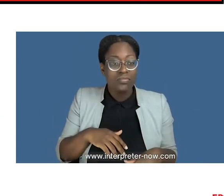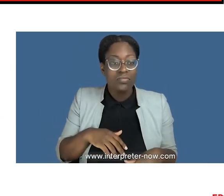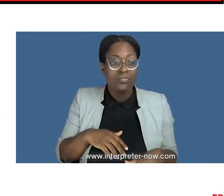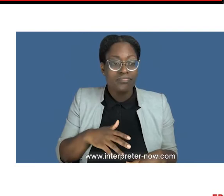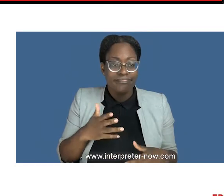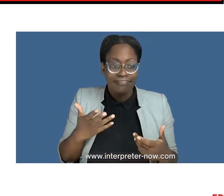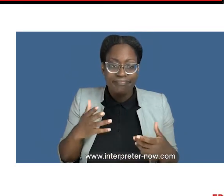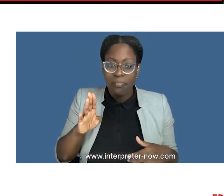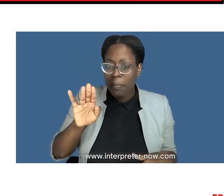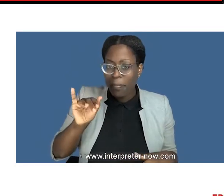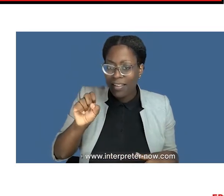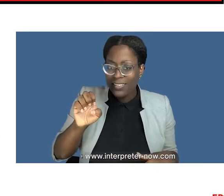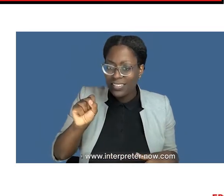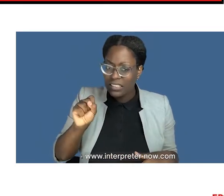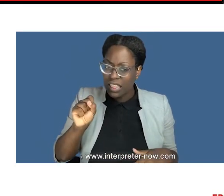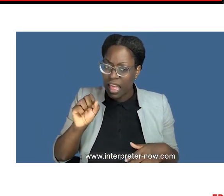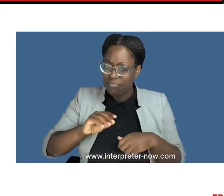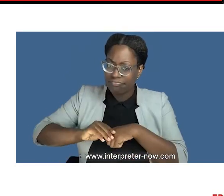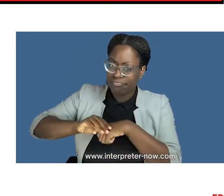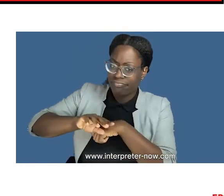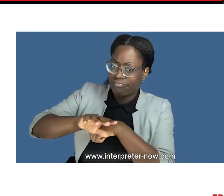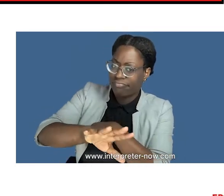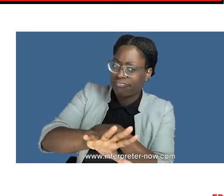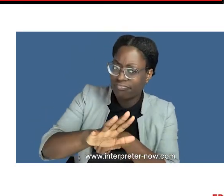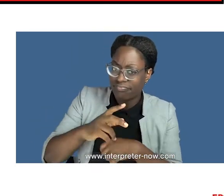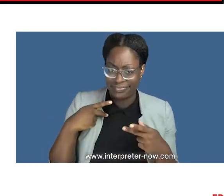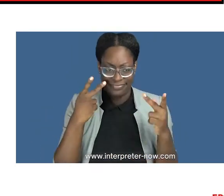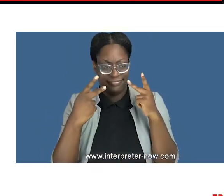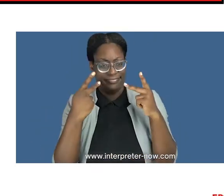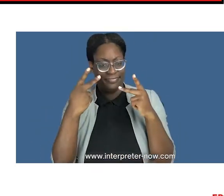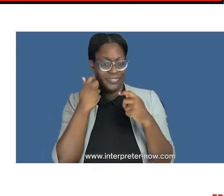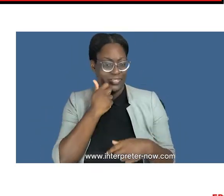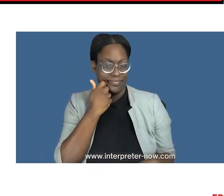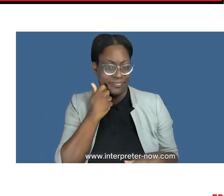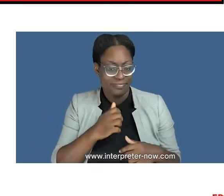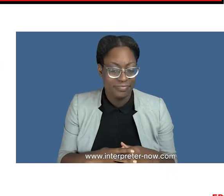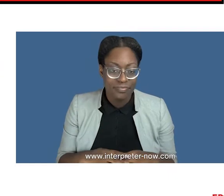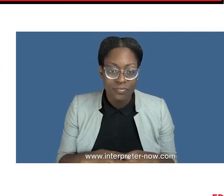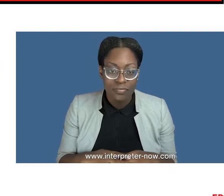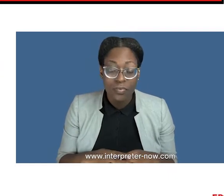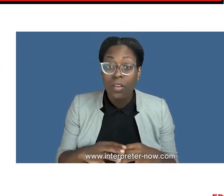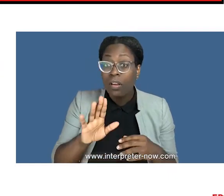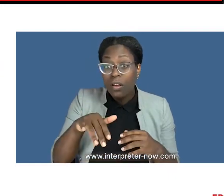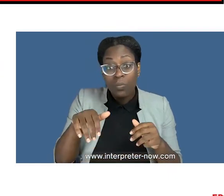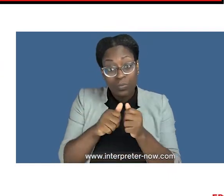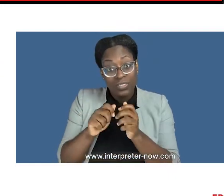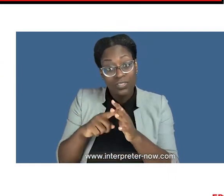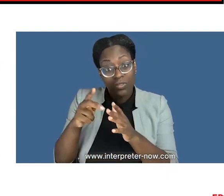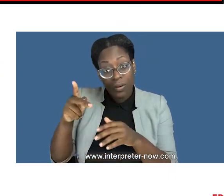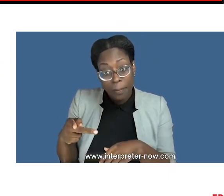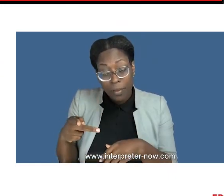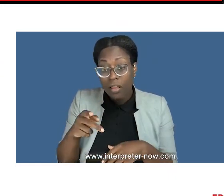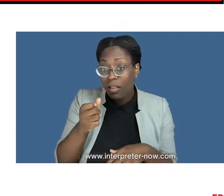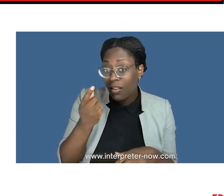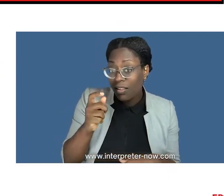privilege and oppression that still seeps into our systems and processes. And the startup ecosystem is a great